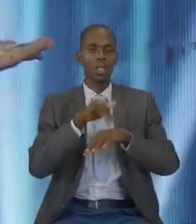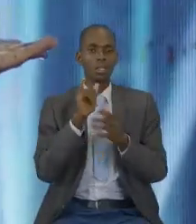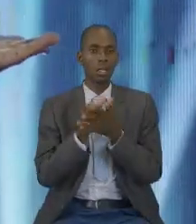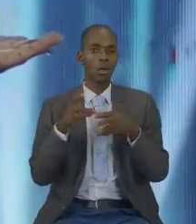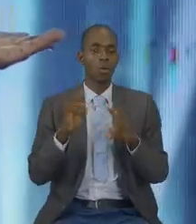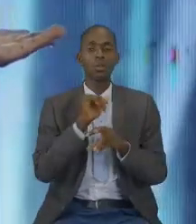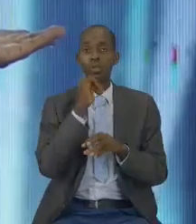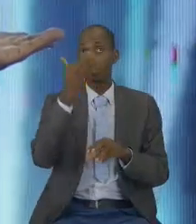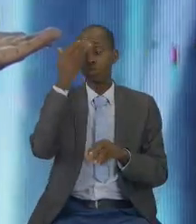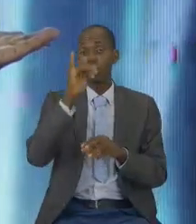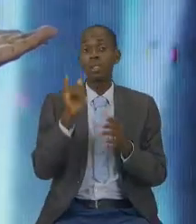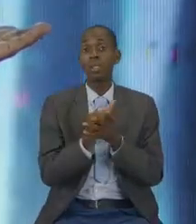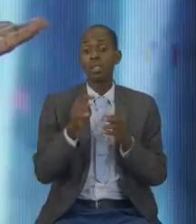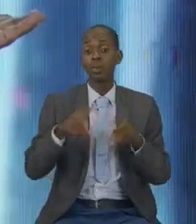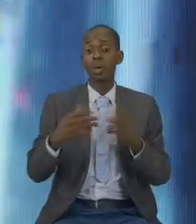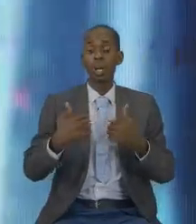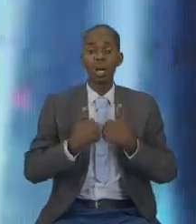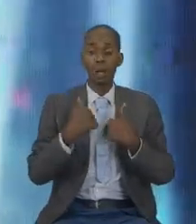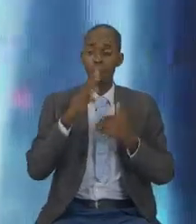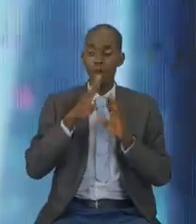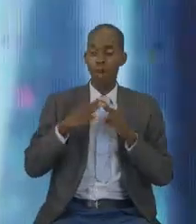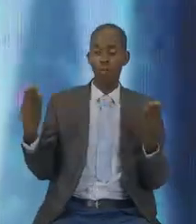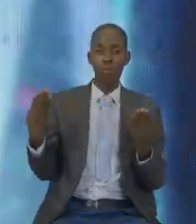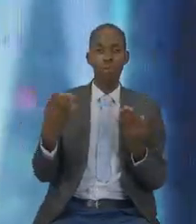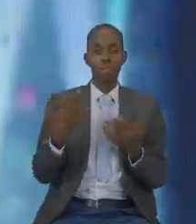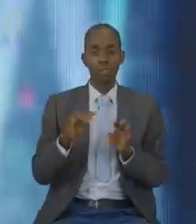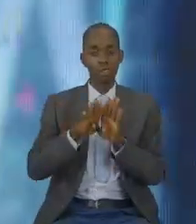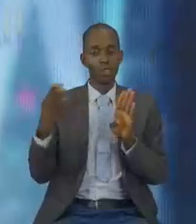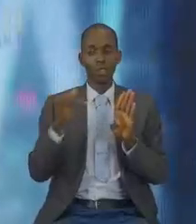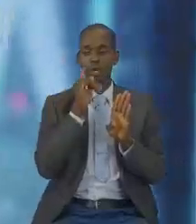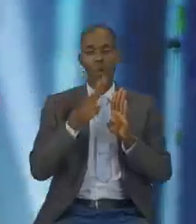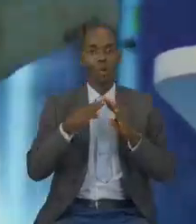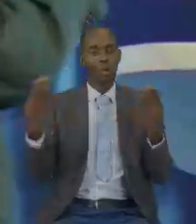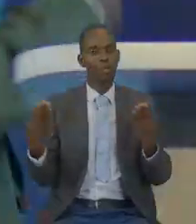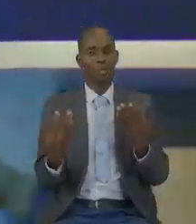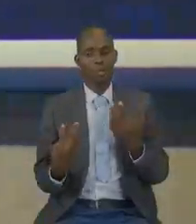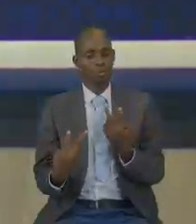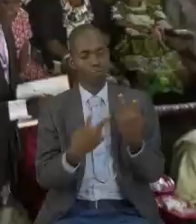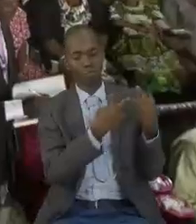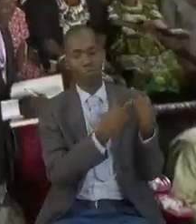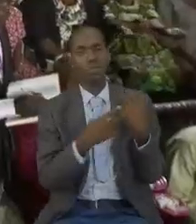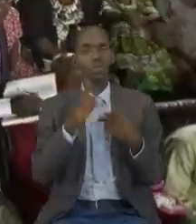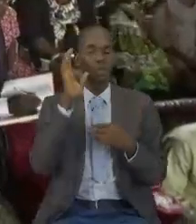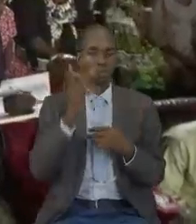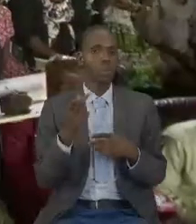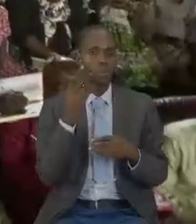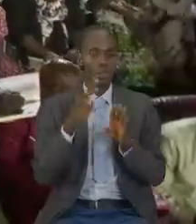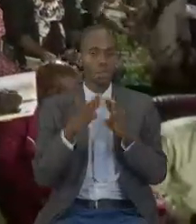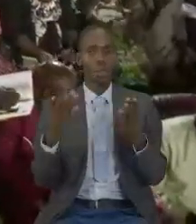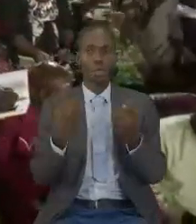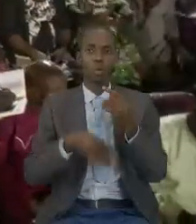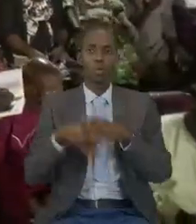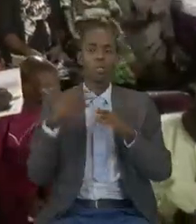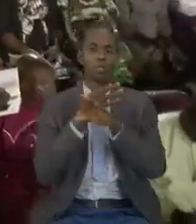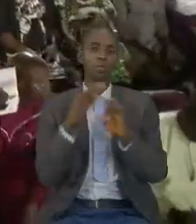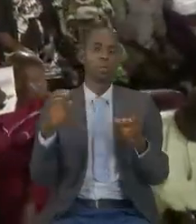the way, has been opened. The door has been opened. Turn around tonight, you will come out free. Number